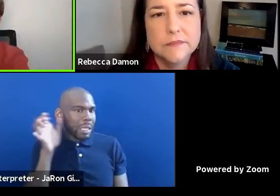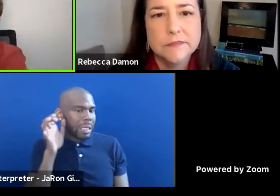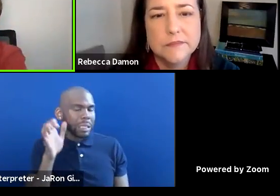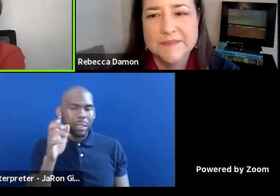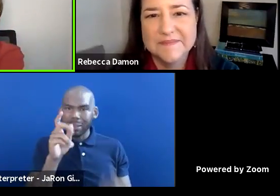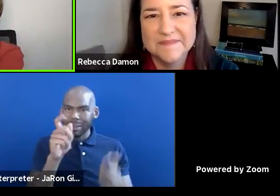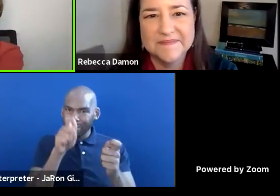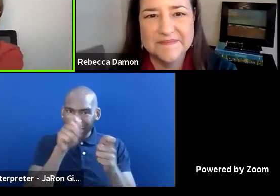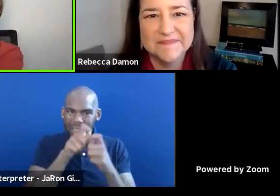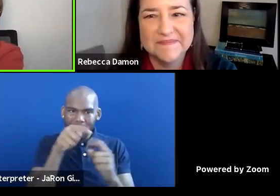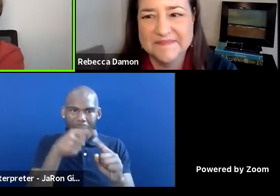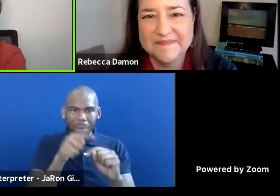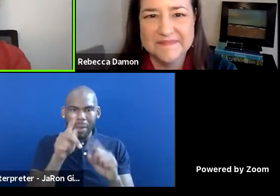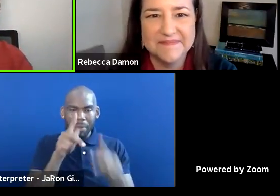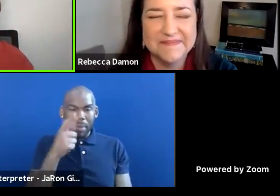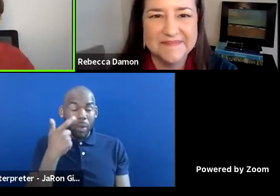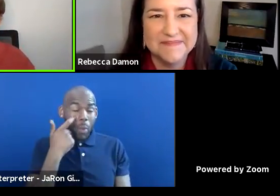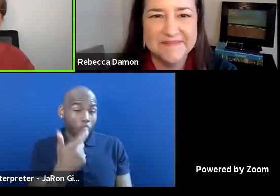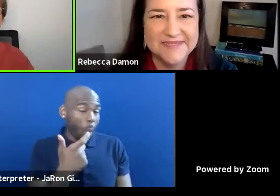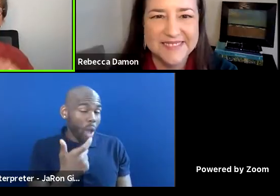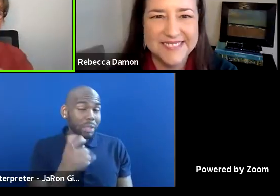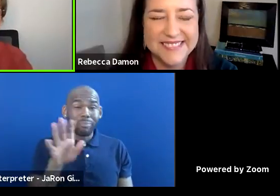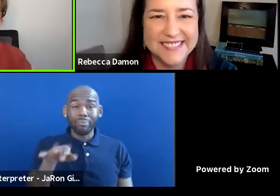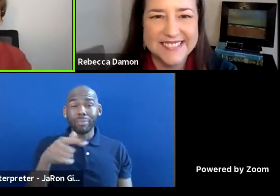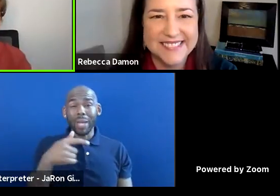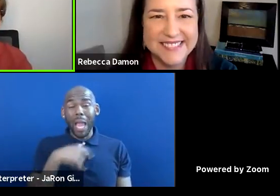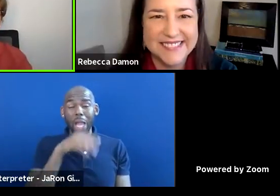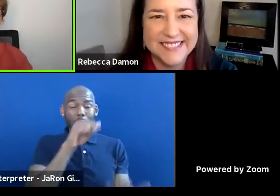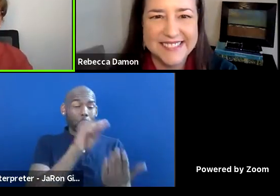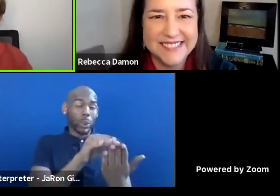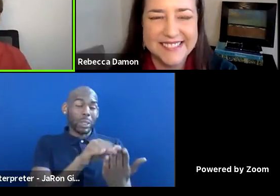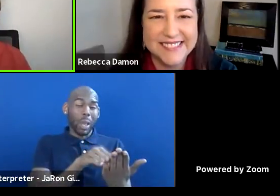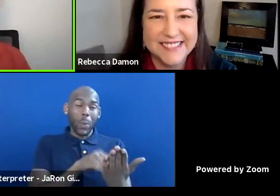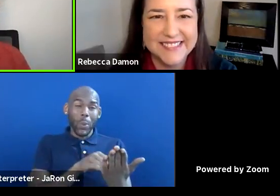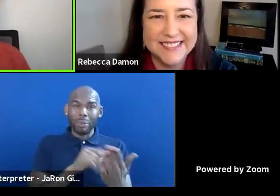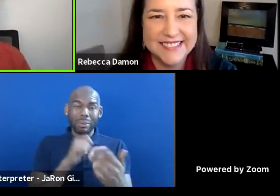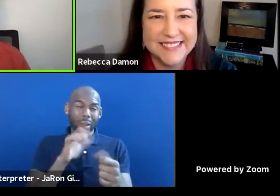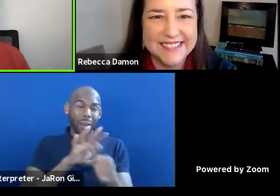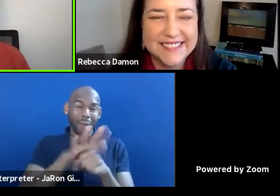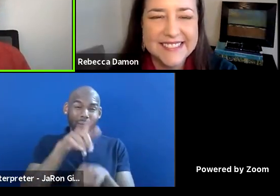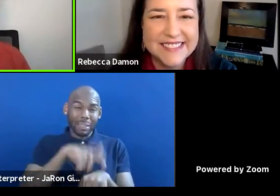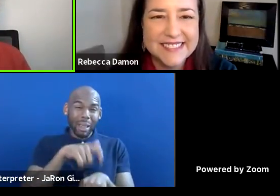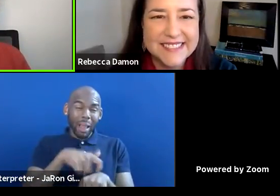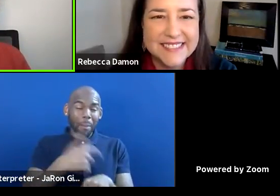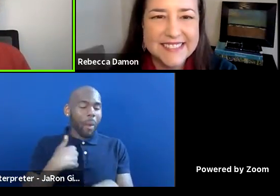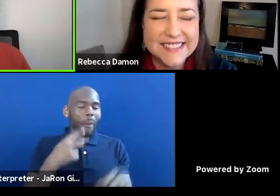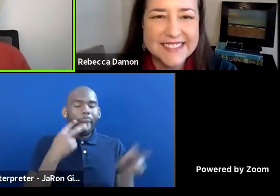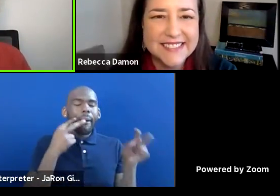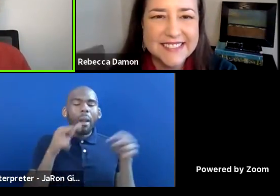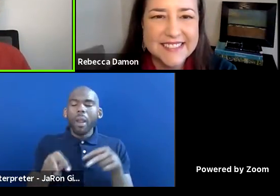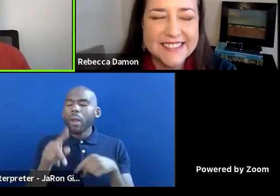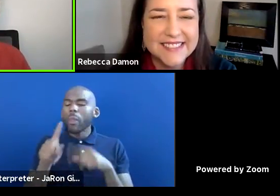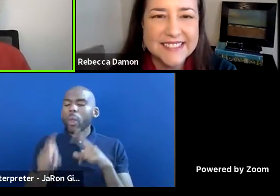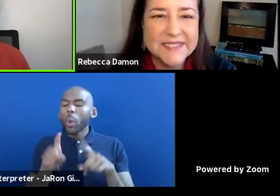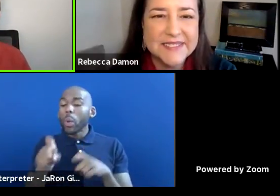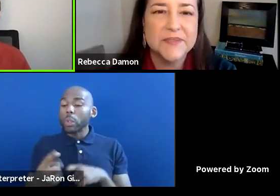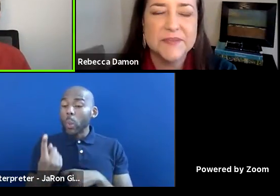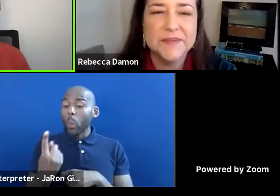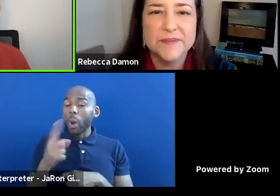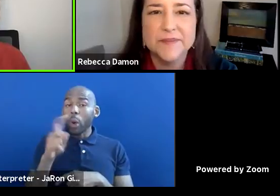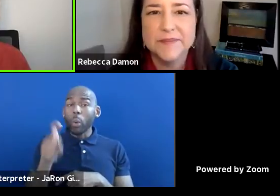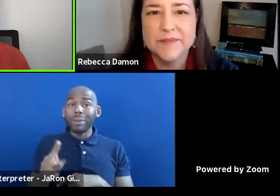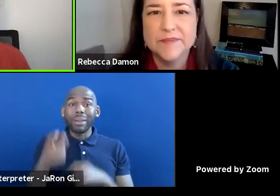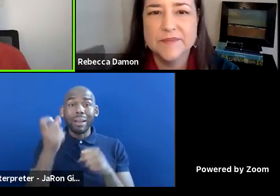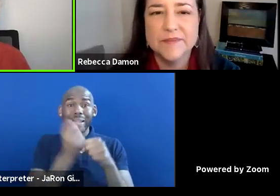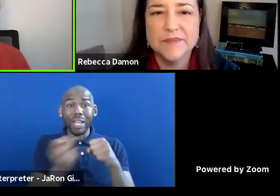I wrote down notes through this whole thing. There's just not going to be time. I'm going to go to the questions that are really here. But one came in is, I'm going to be a senior